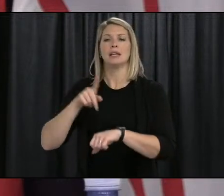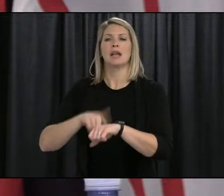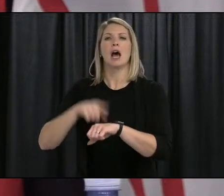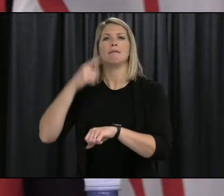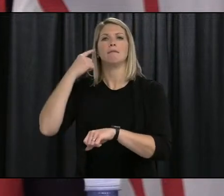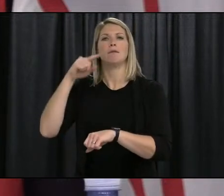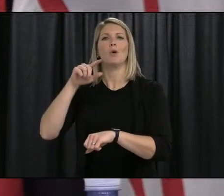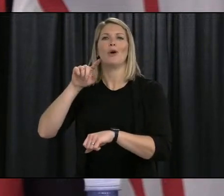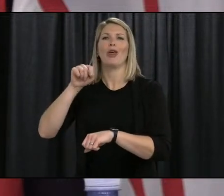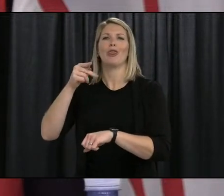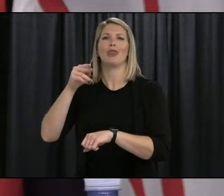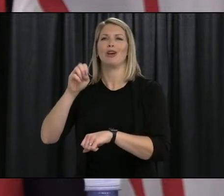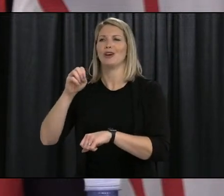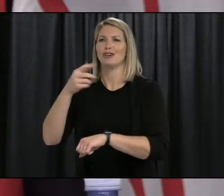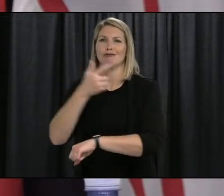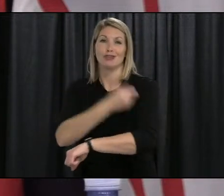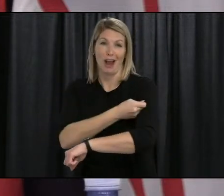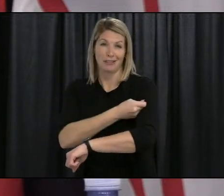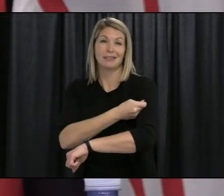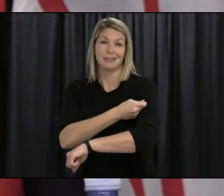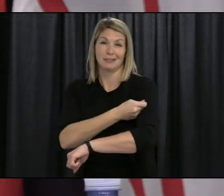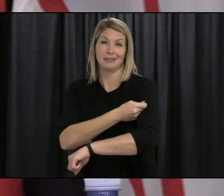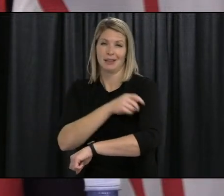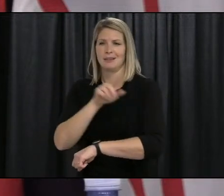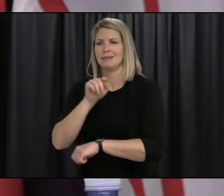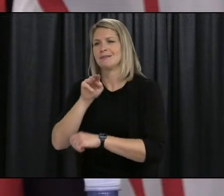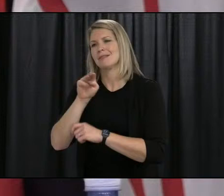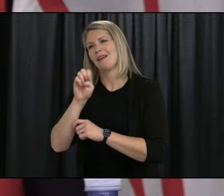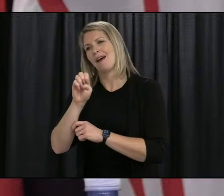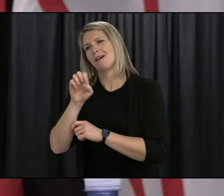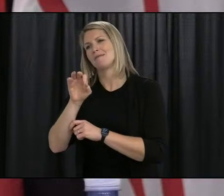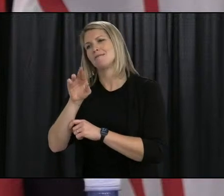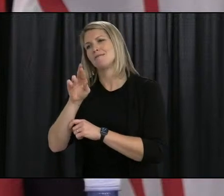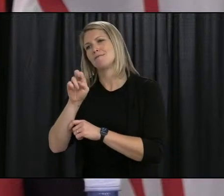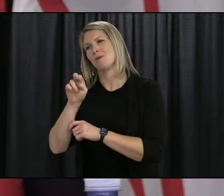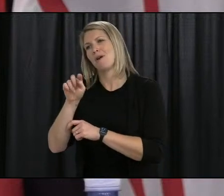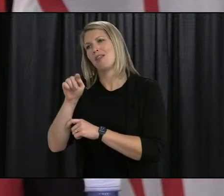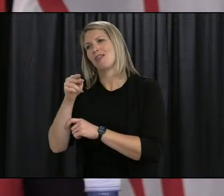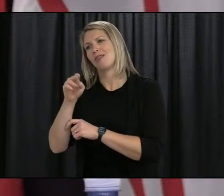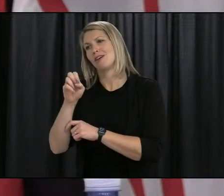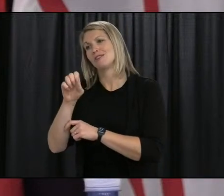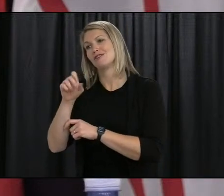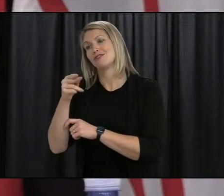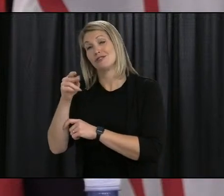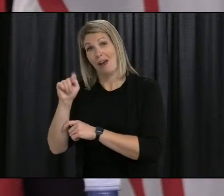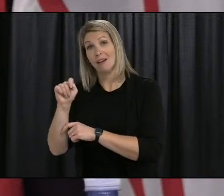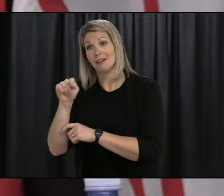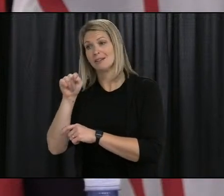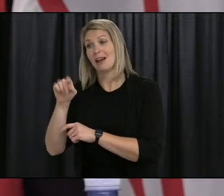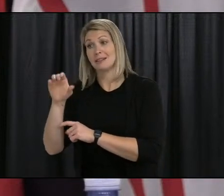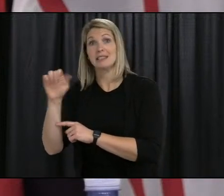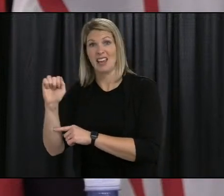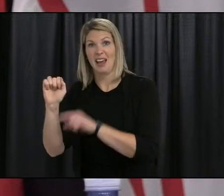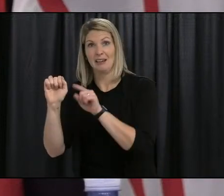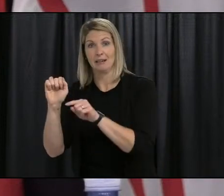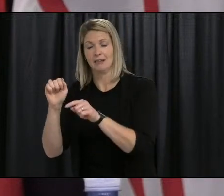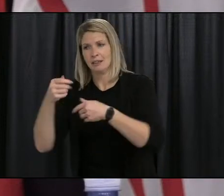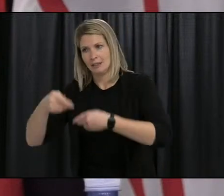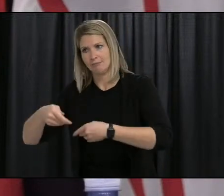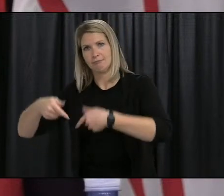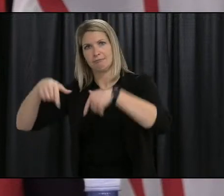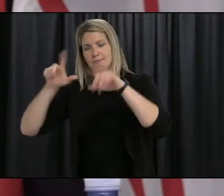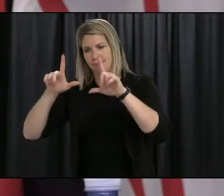very straightforward for booking. One element which we've received some concern about, and we're working with the software